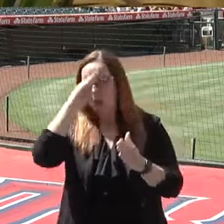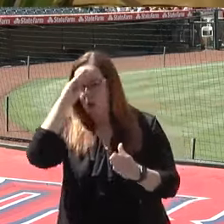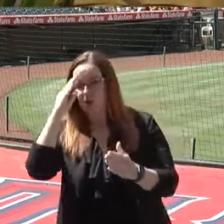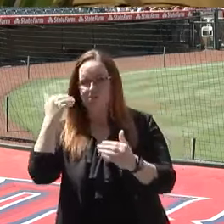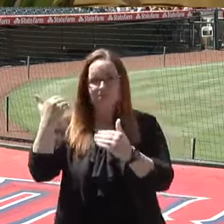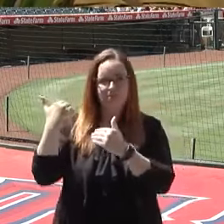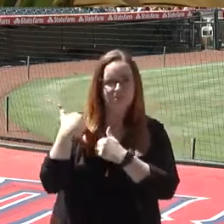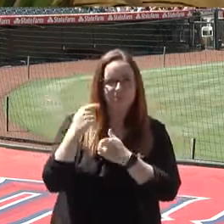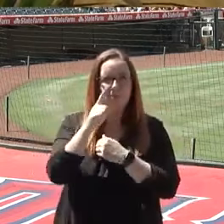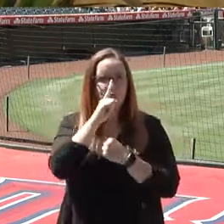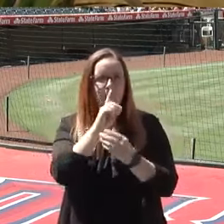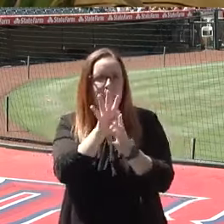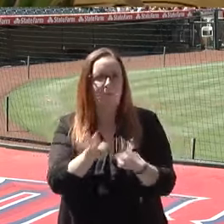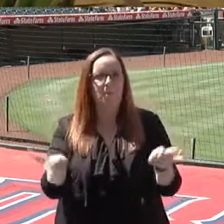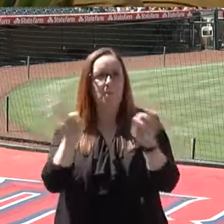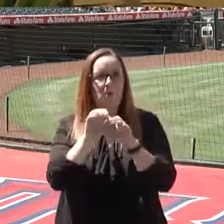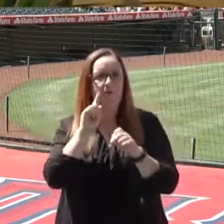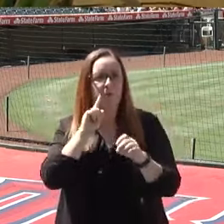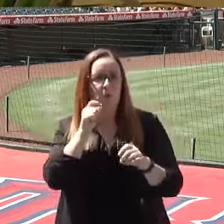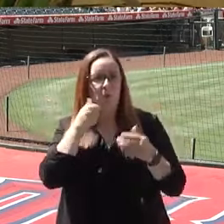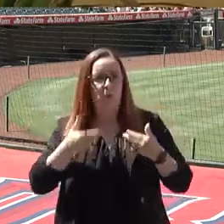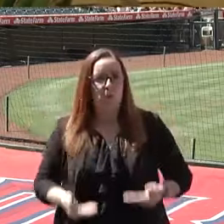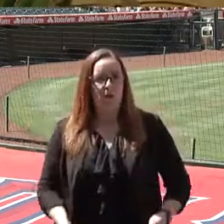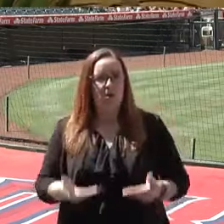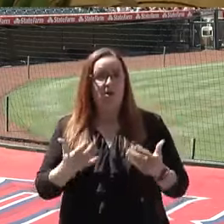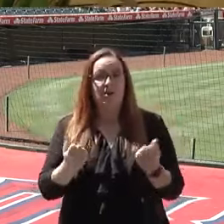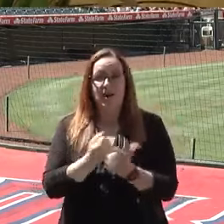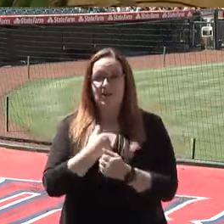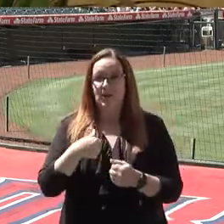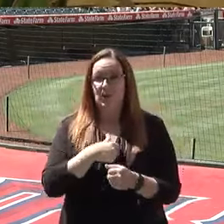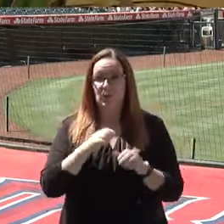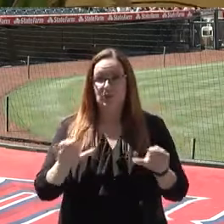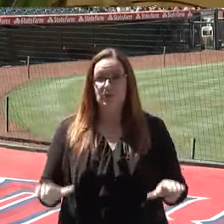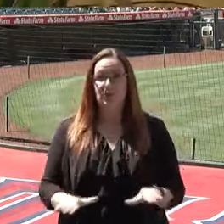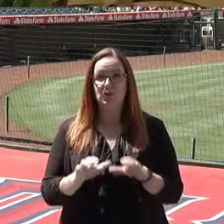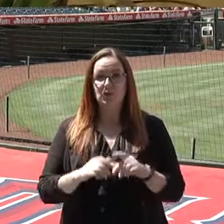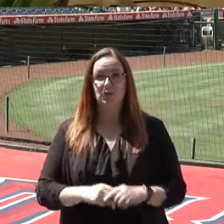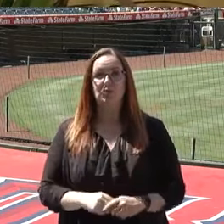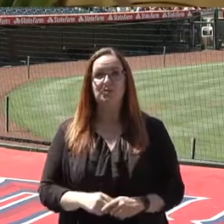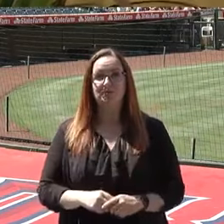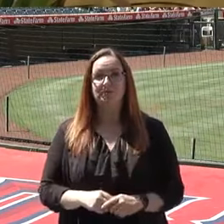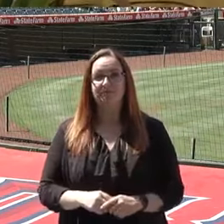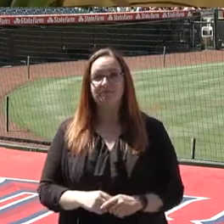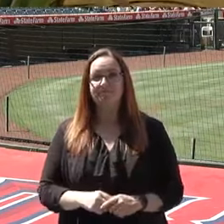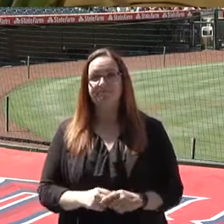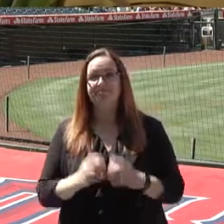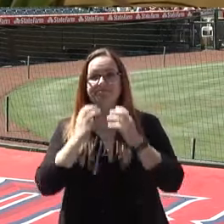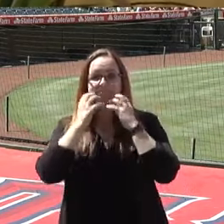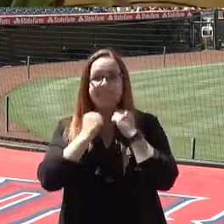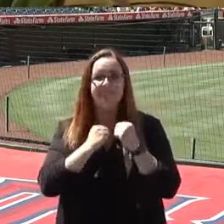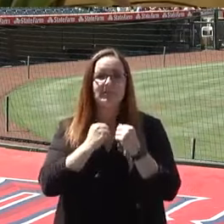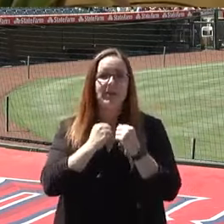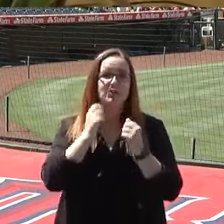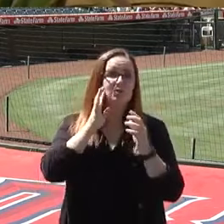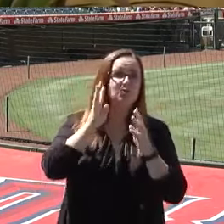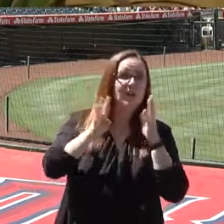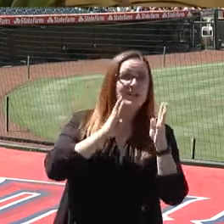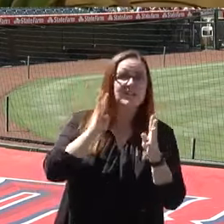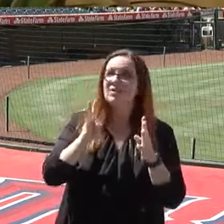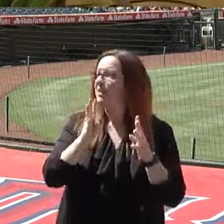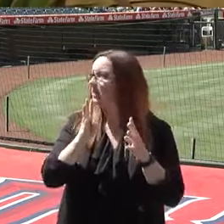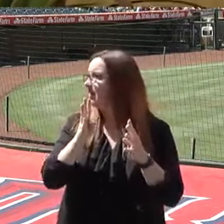central to who we are and all we do. And finally, compassion, creativity, and